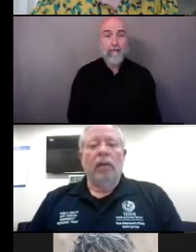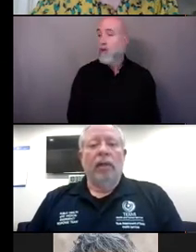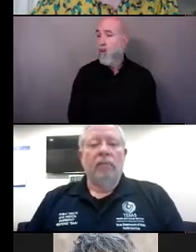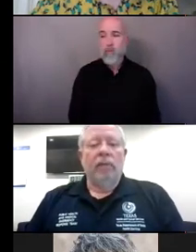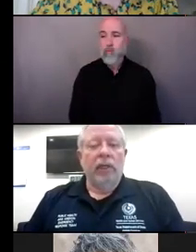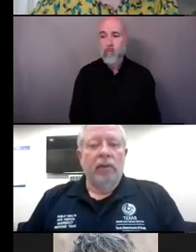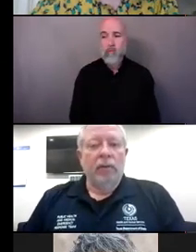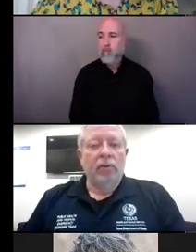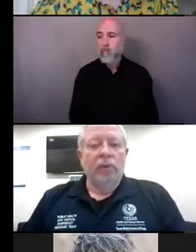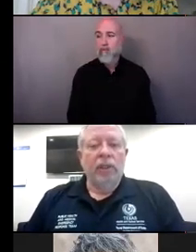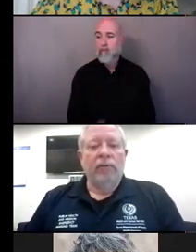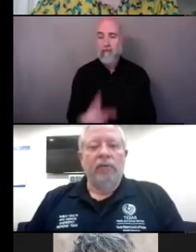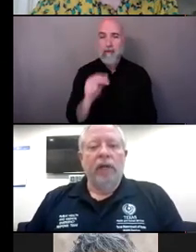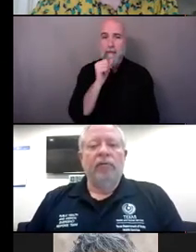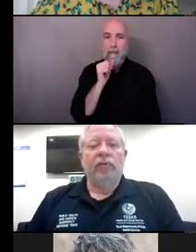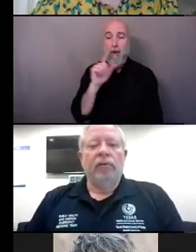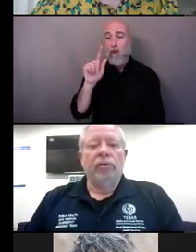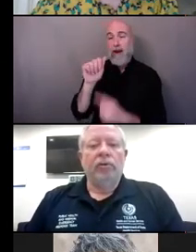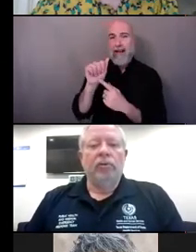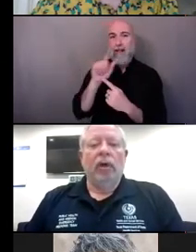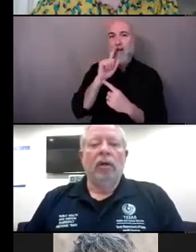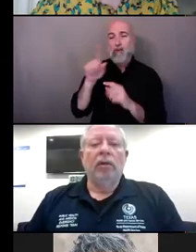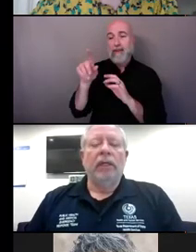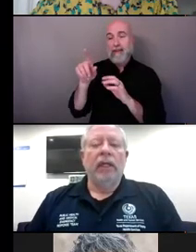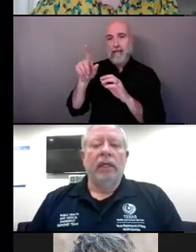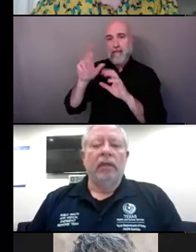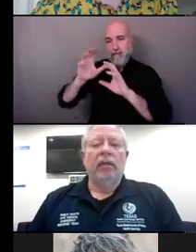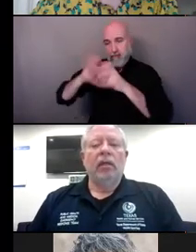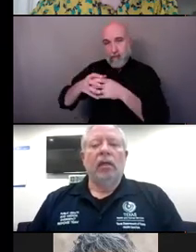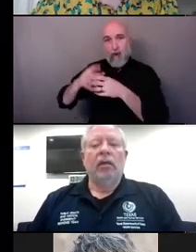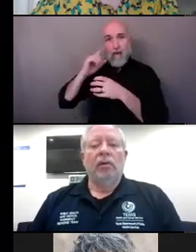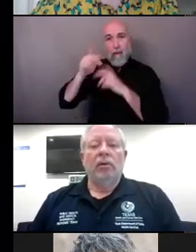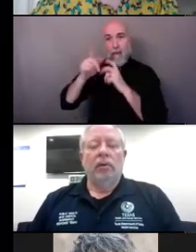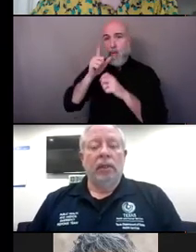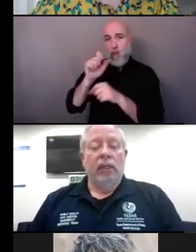No, that is really defined for folks who are in